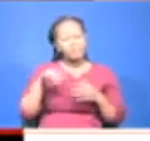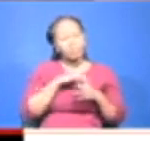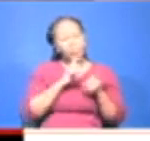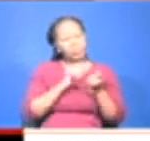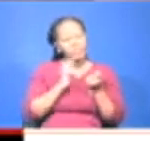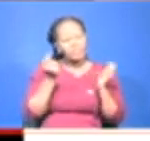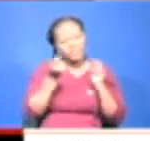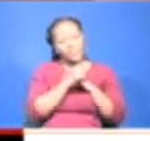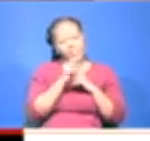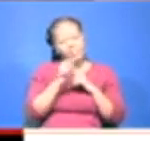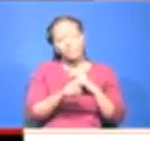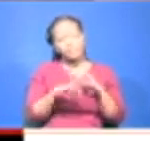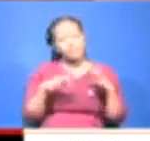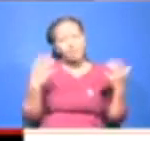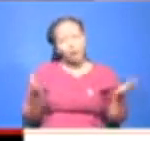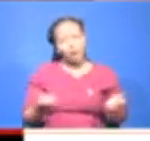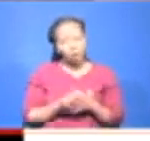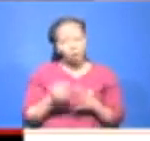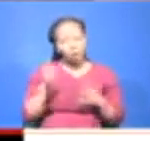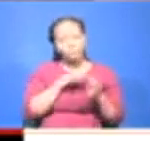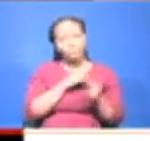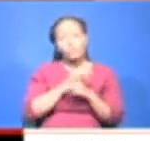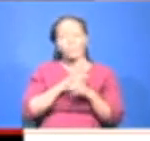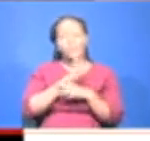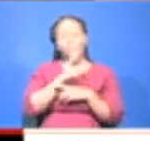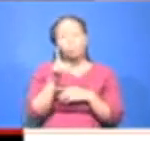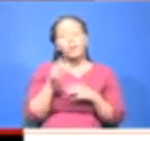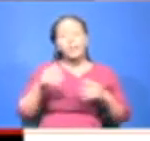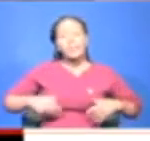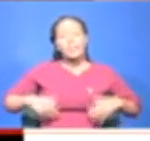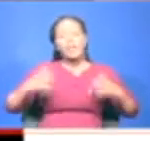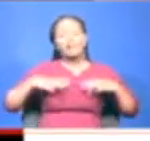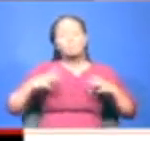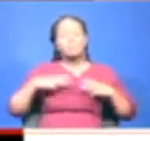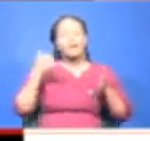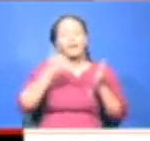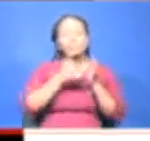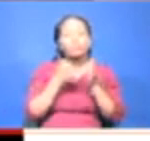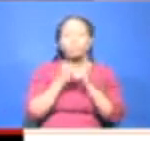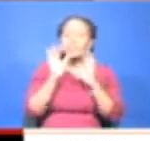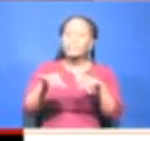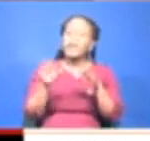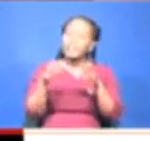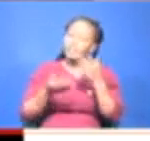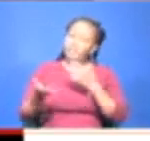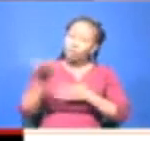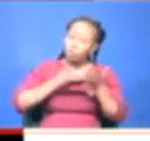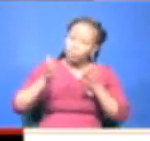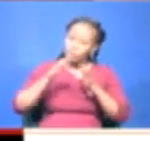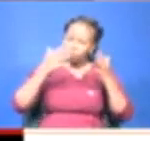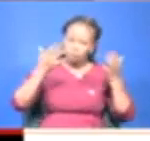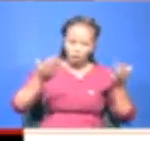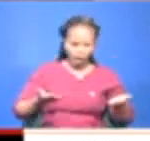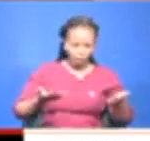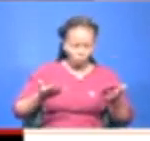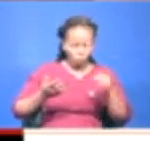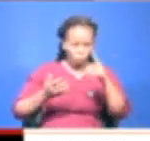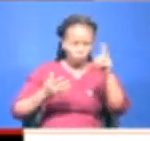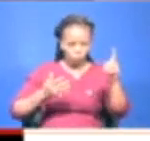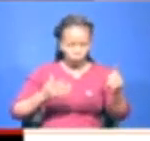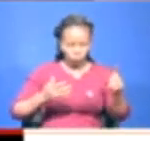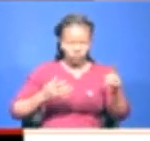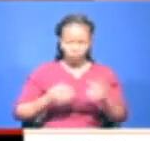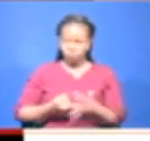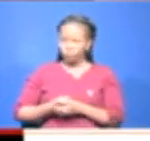do we make young people to be part of the agriculture conversation? Yeah, another great question. So I